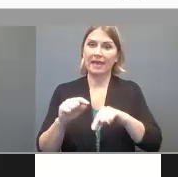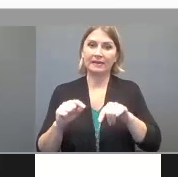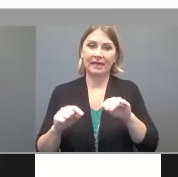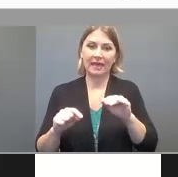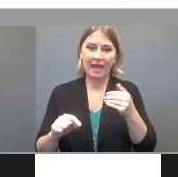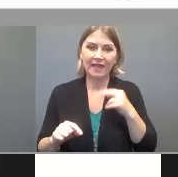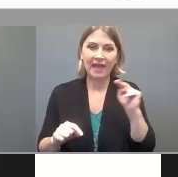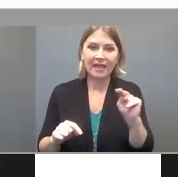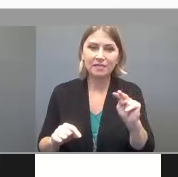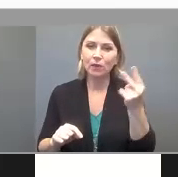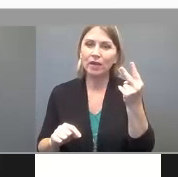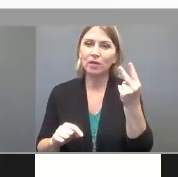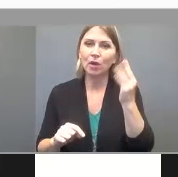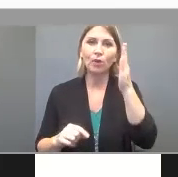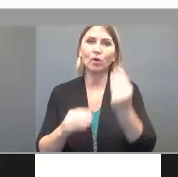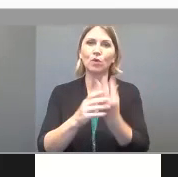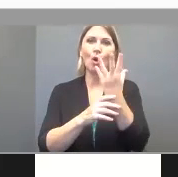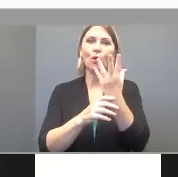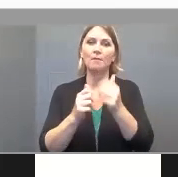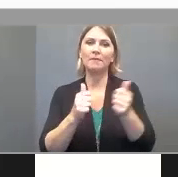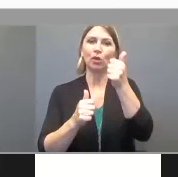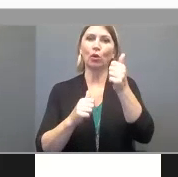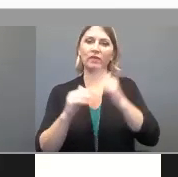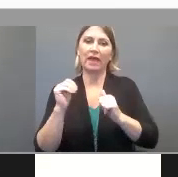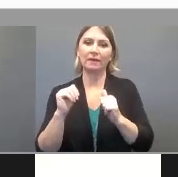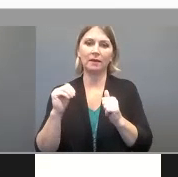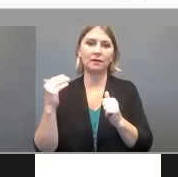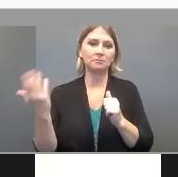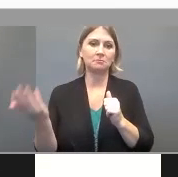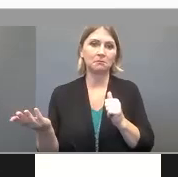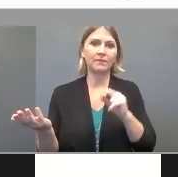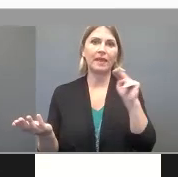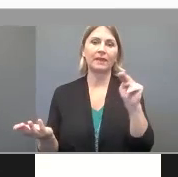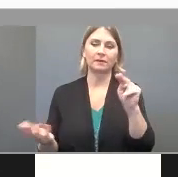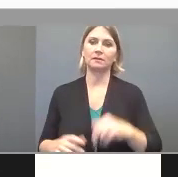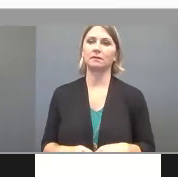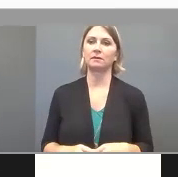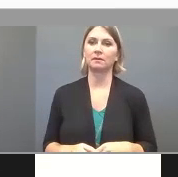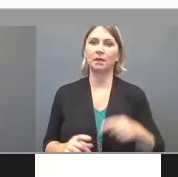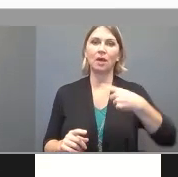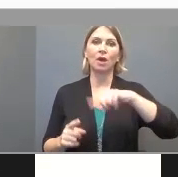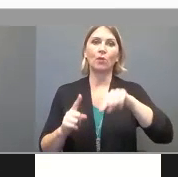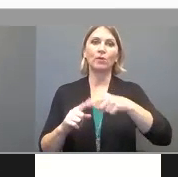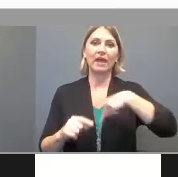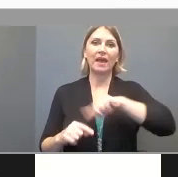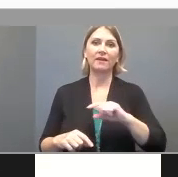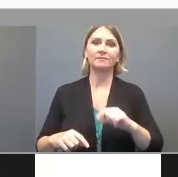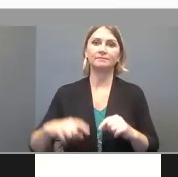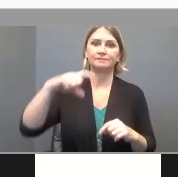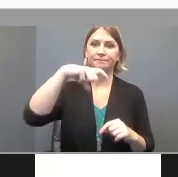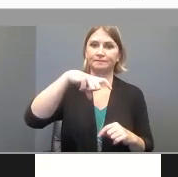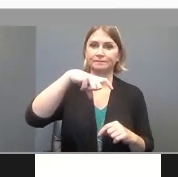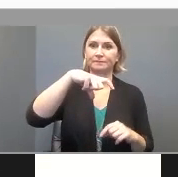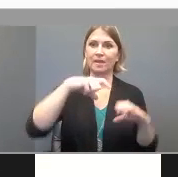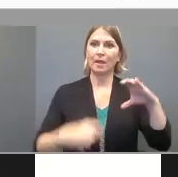n squared will grow larger than n cubed. Okay. Then we have big omega. Big